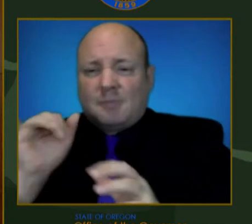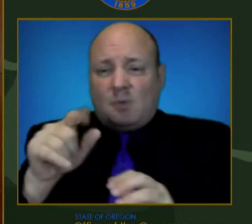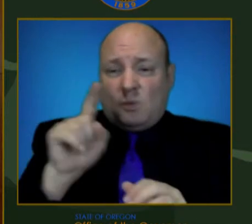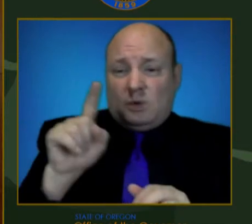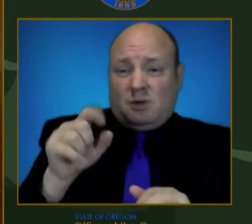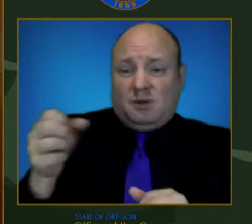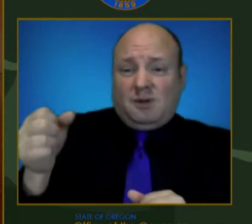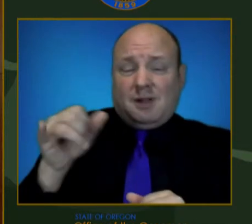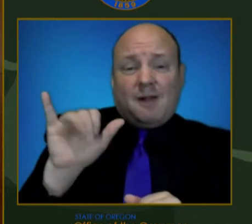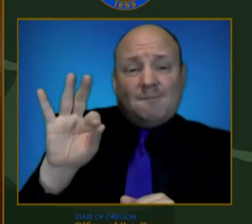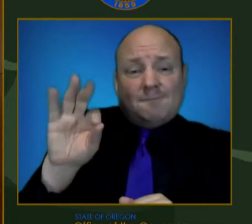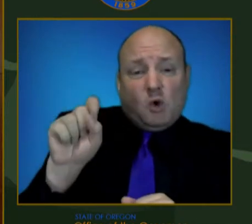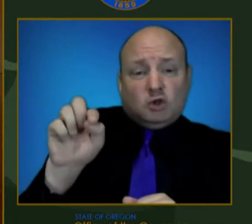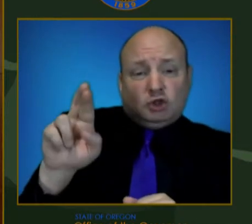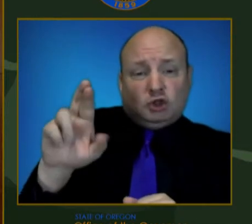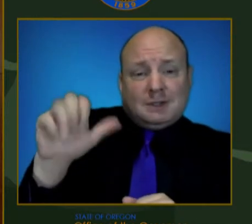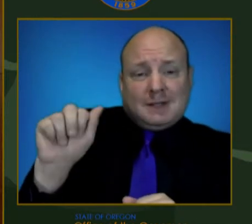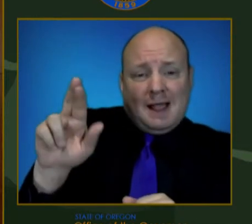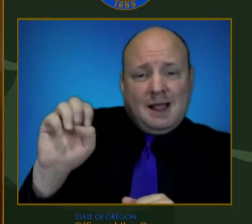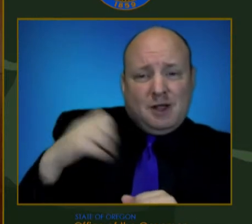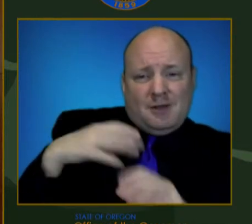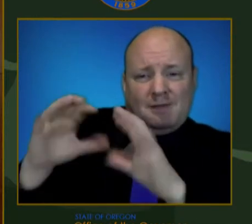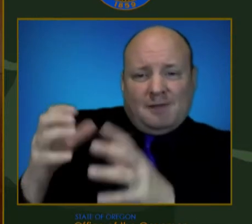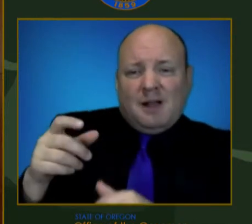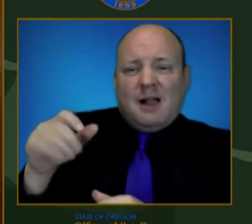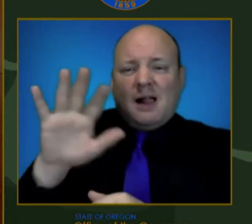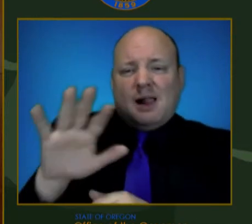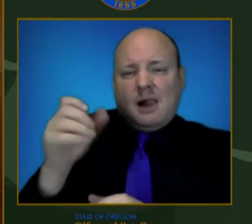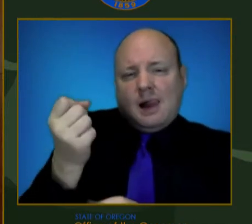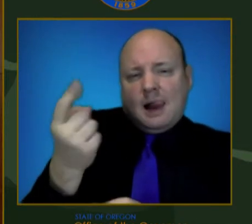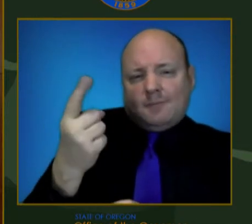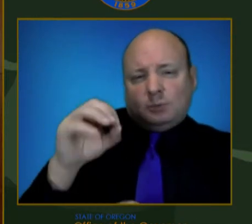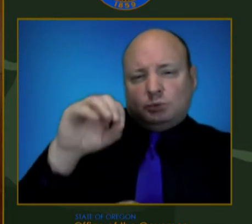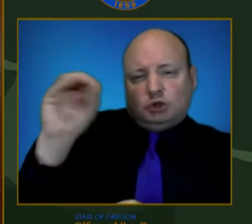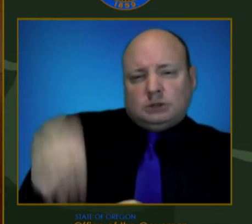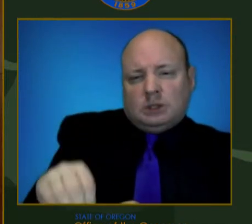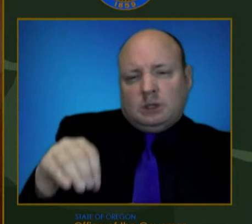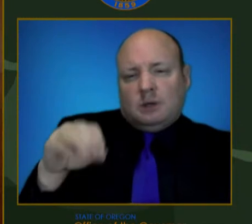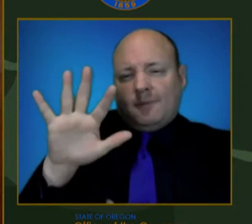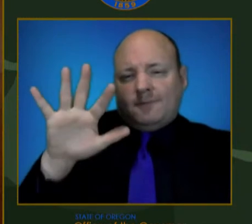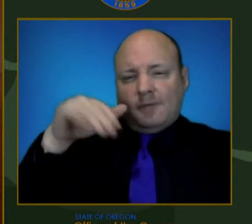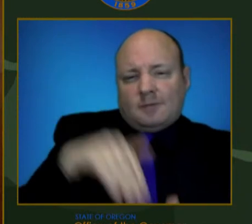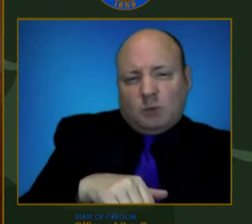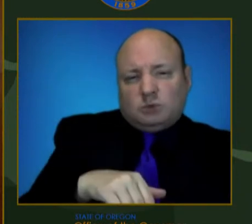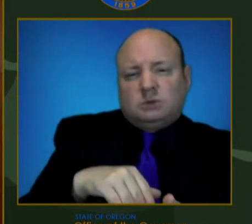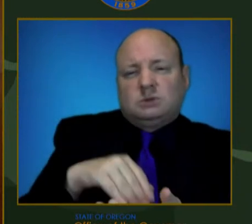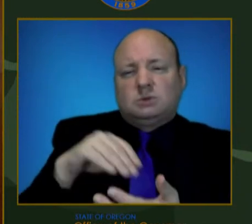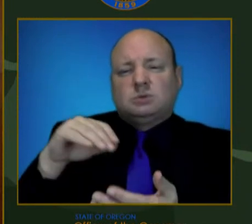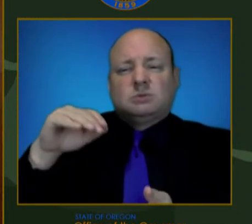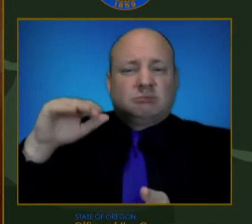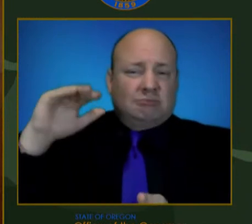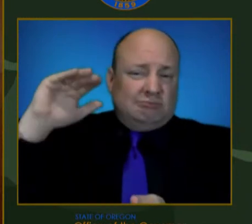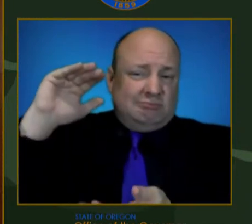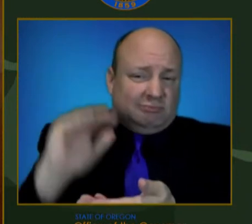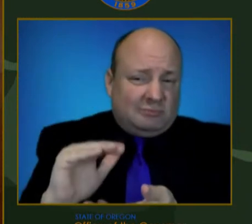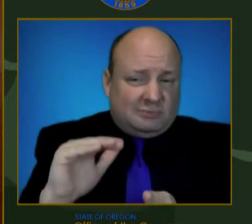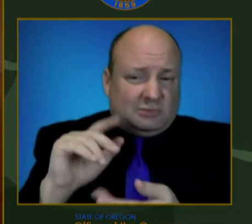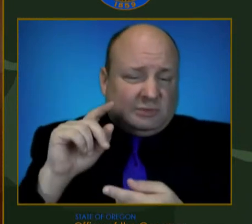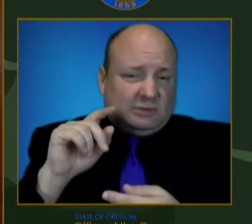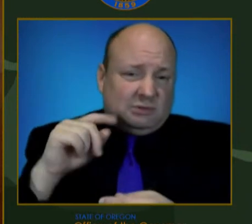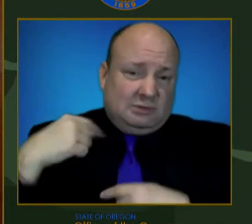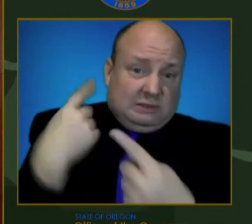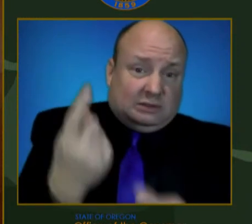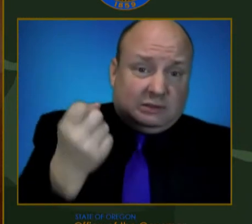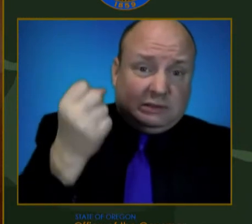just over 5,000 kids, our lowest number in 16 years, by investing dollars